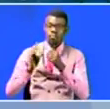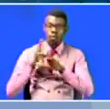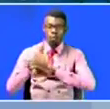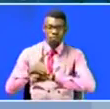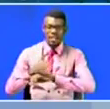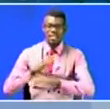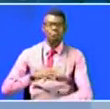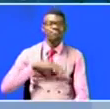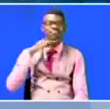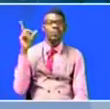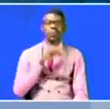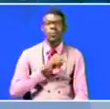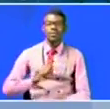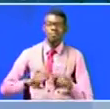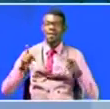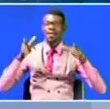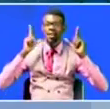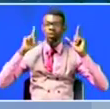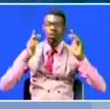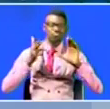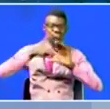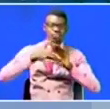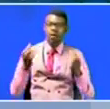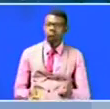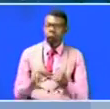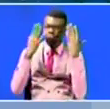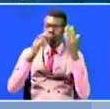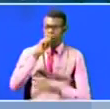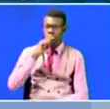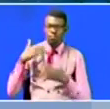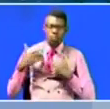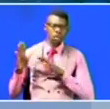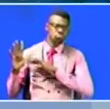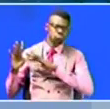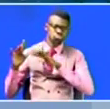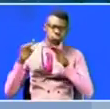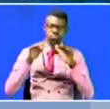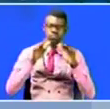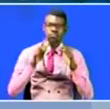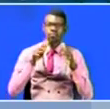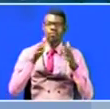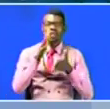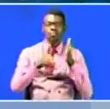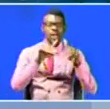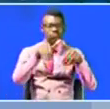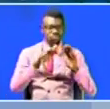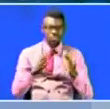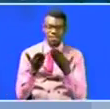tanker exploded in Tanzania gathered today as preparations for funerals got underway.